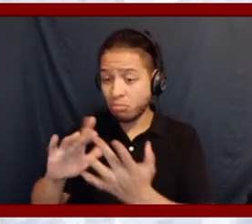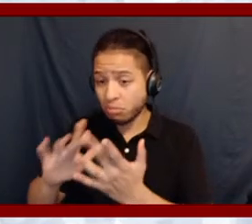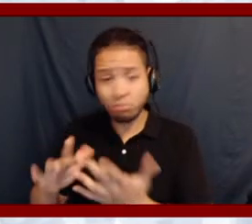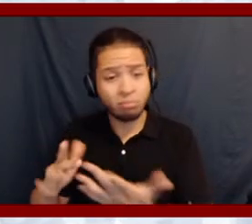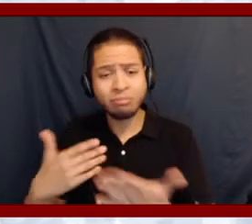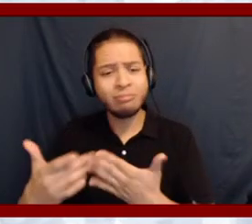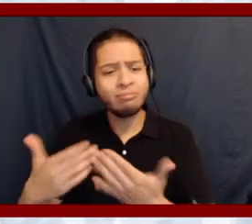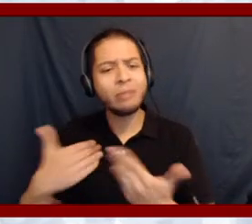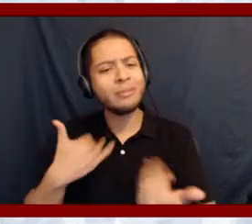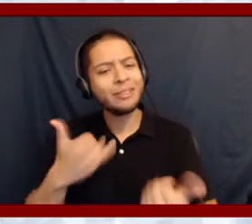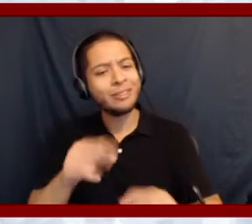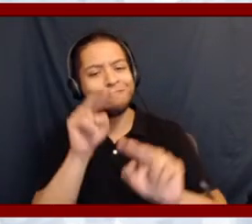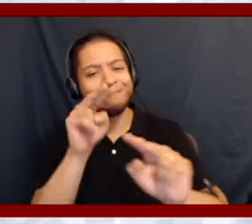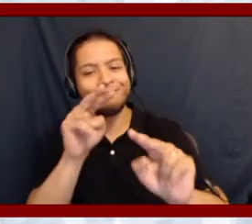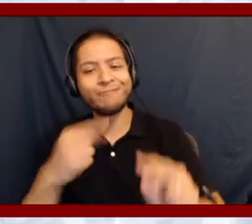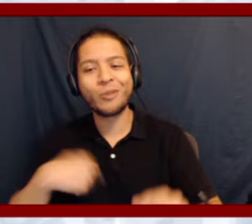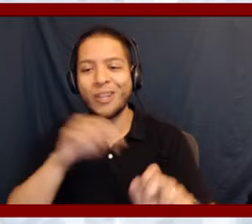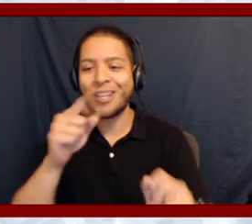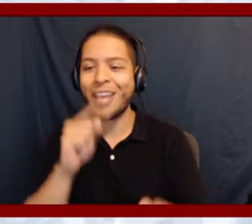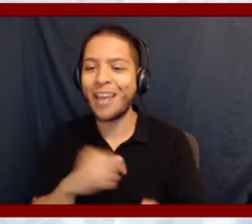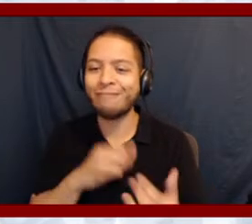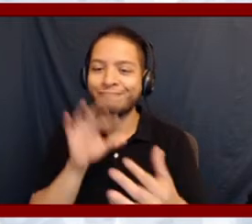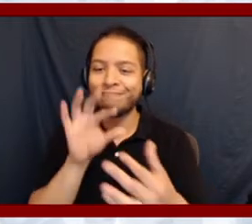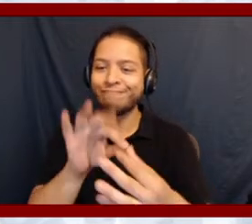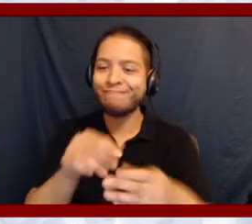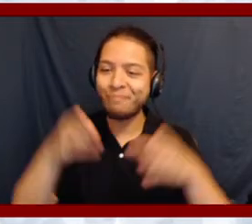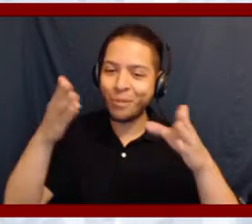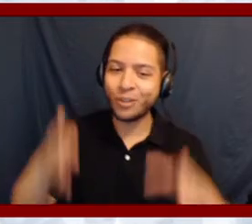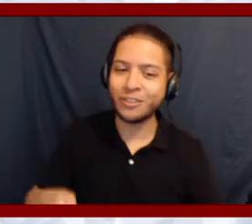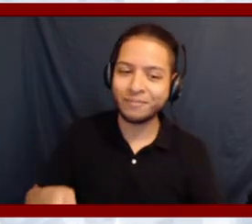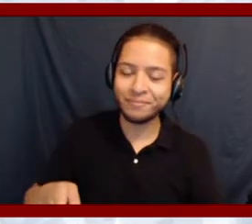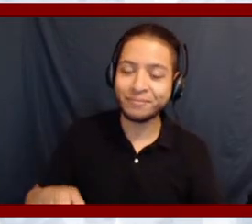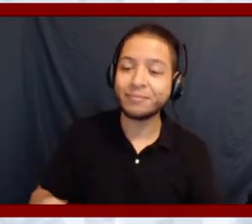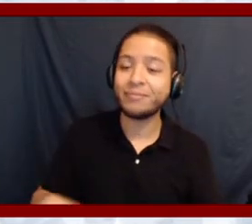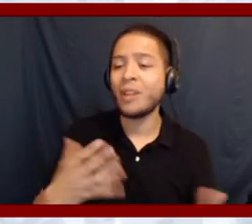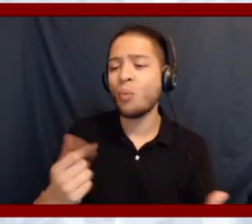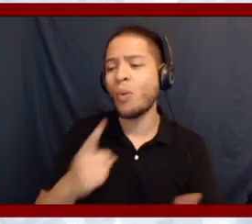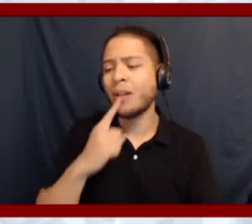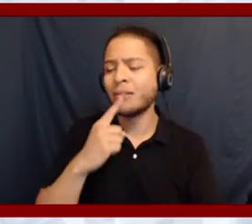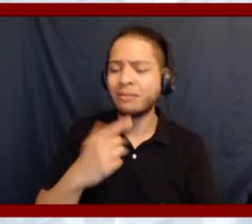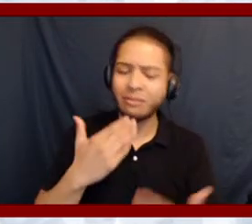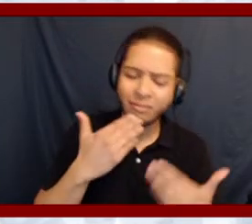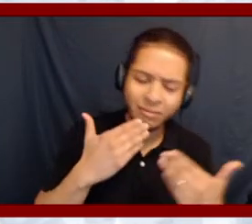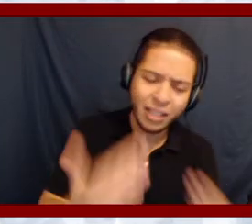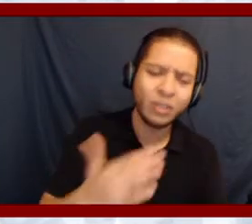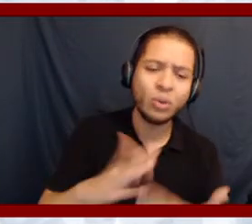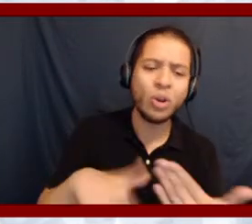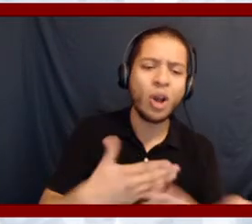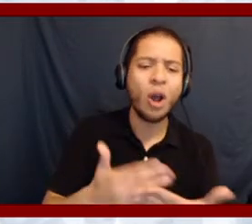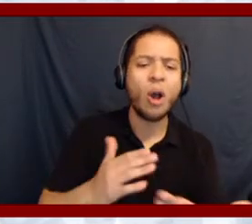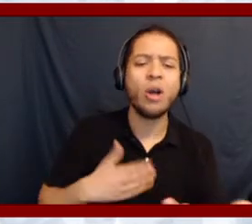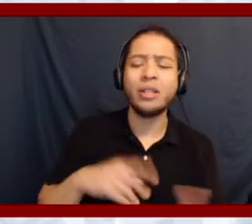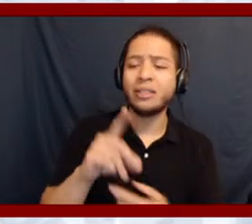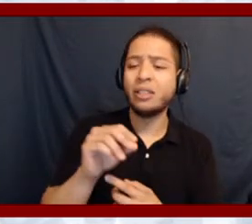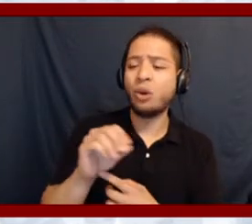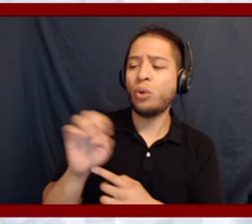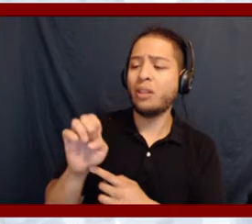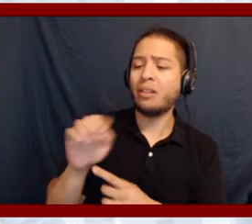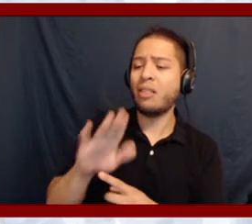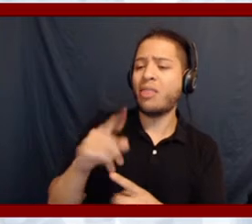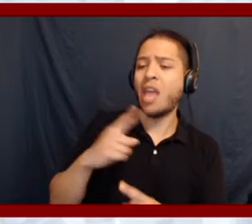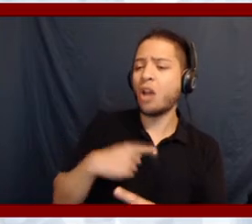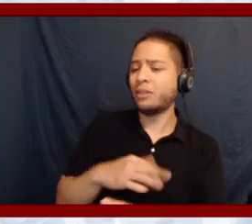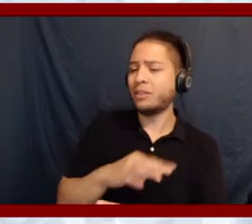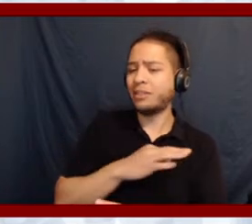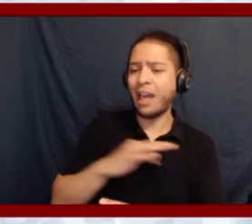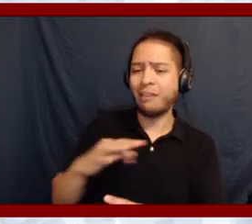want to take a moment to thank the dedicated career staff at the Department of Education, Seneca Franklin and team, for the commitment to this